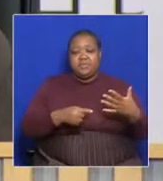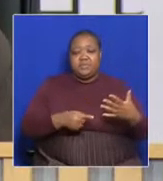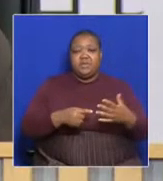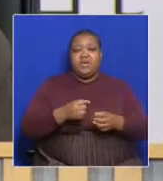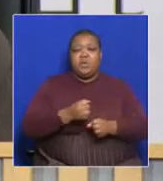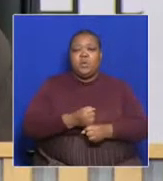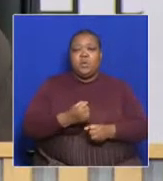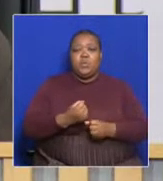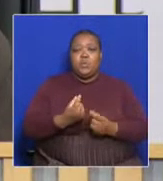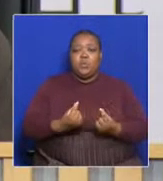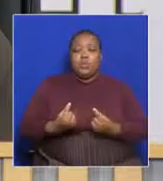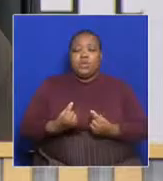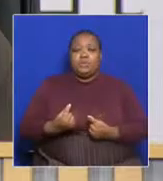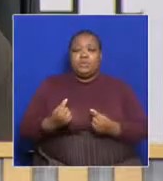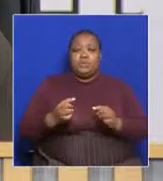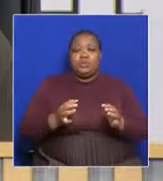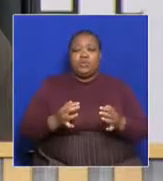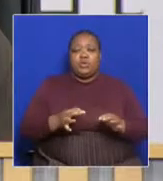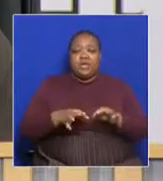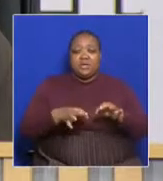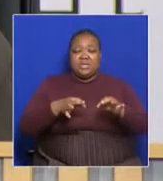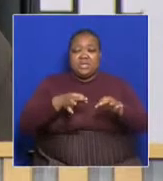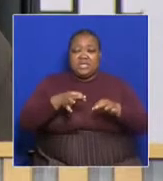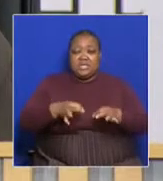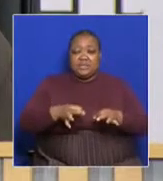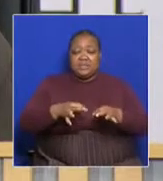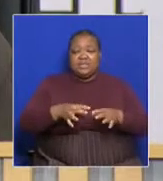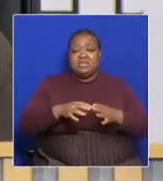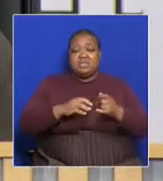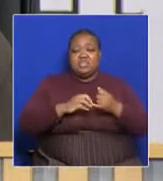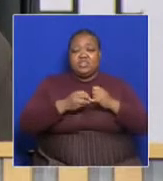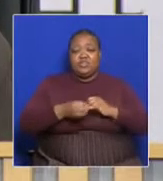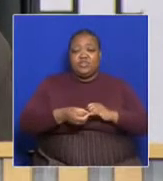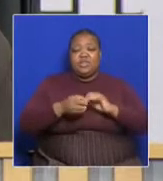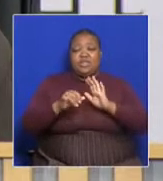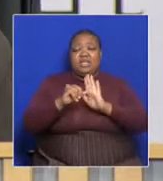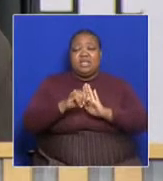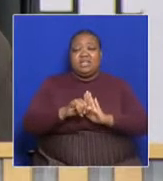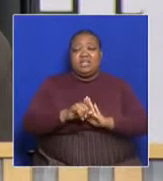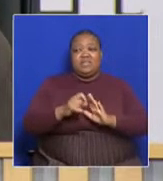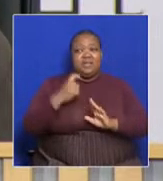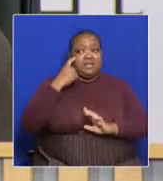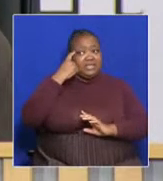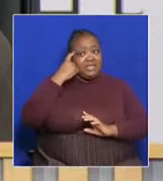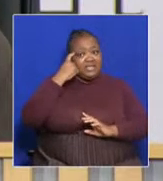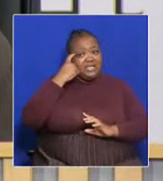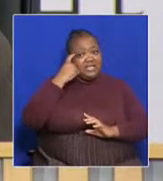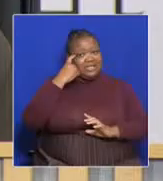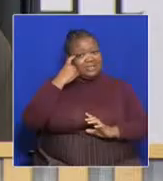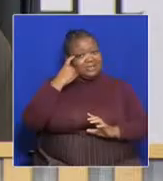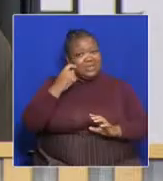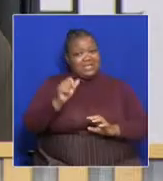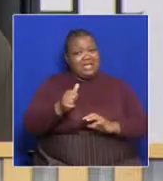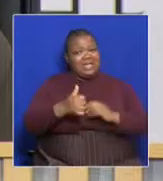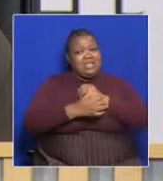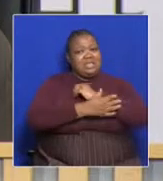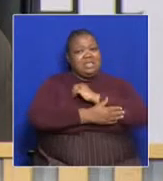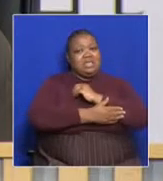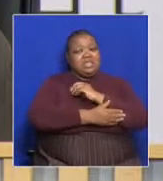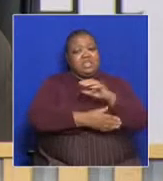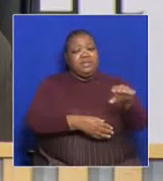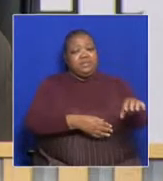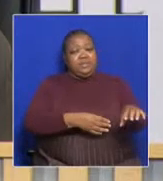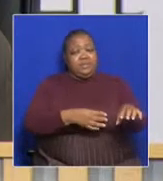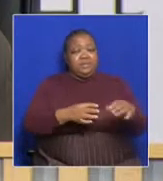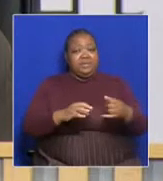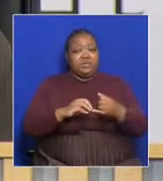regards to trying to identify the suspects on the other side and try to profile them, we are doing our, but investigations